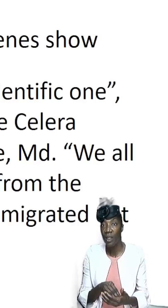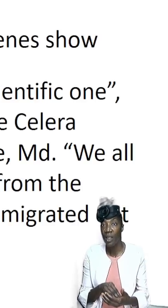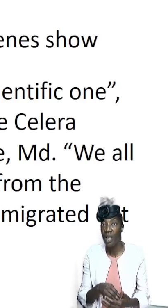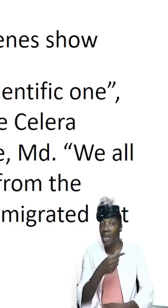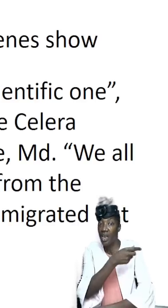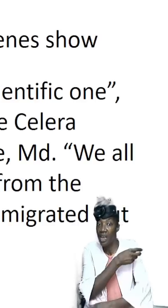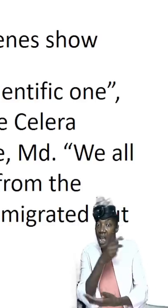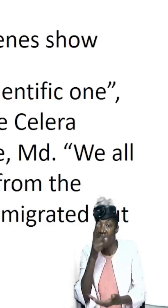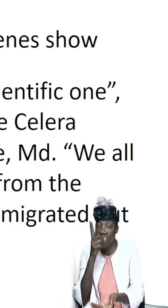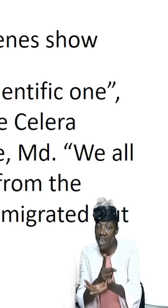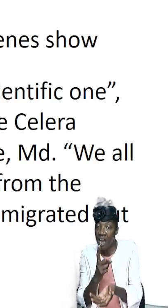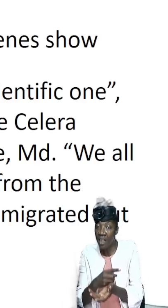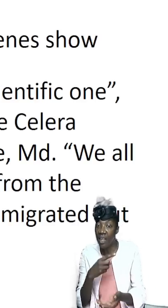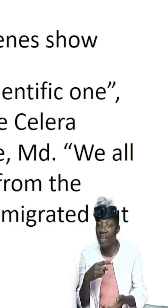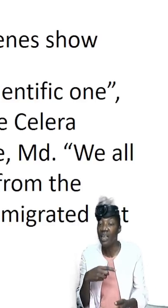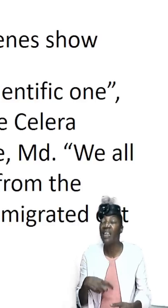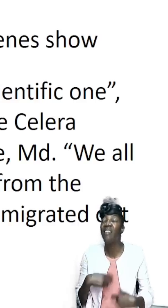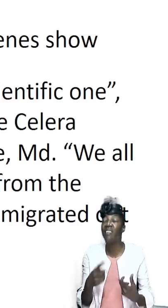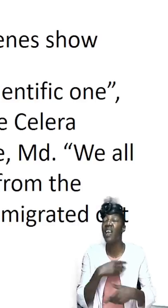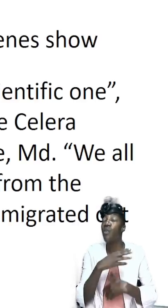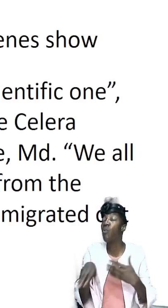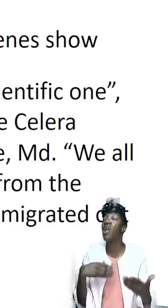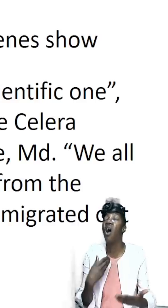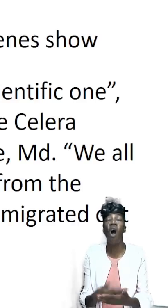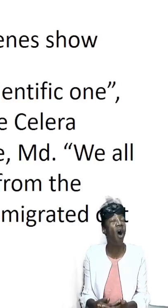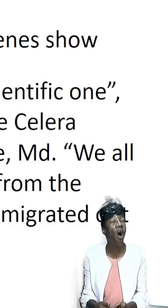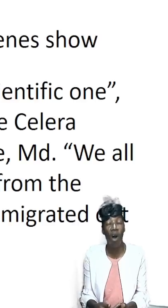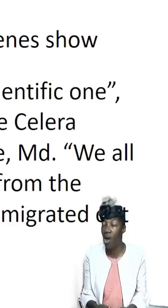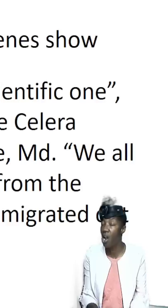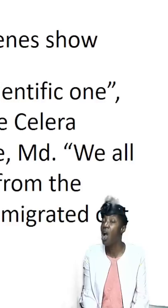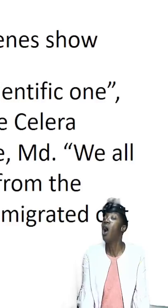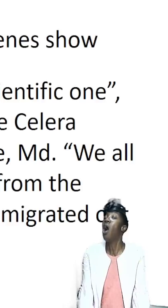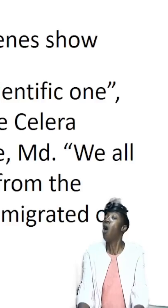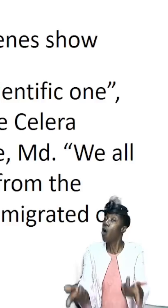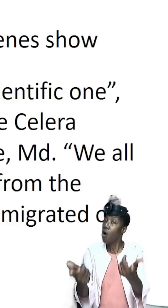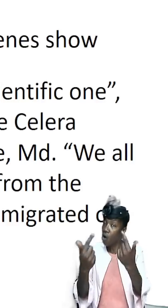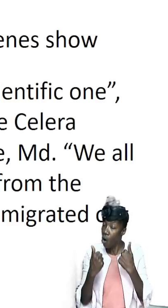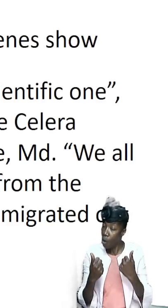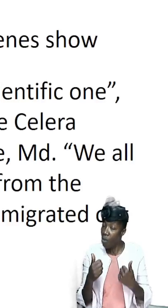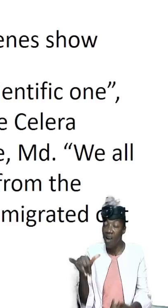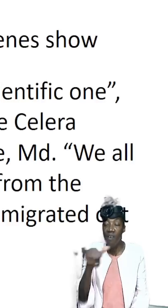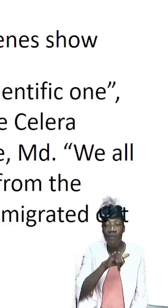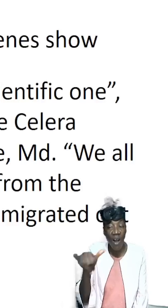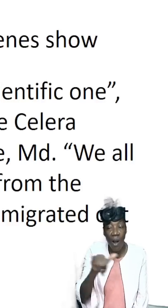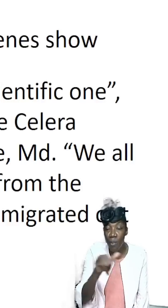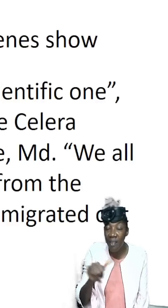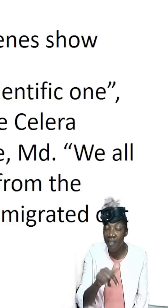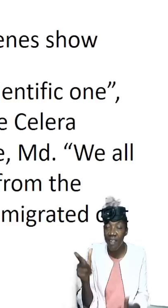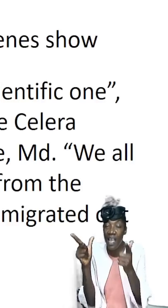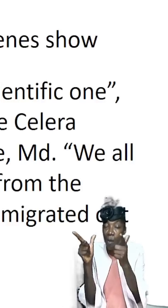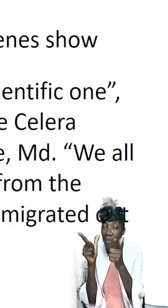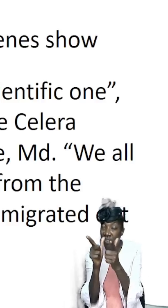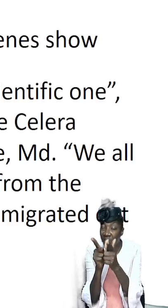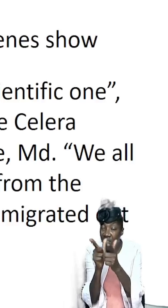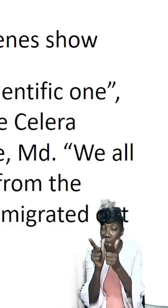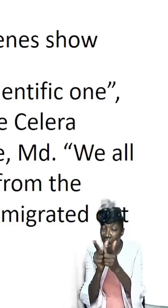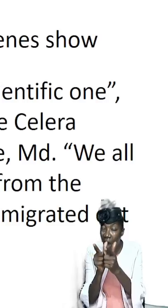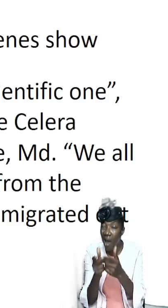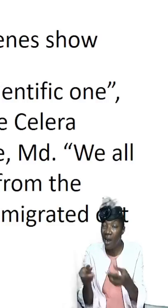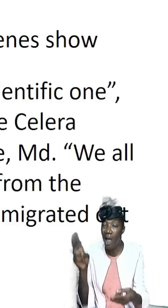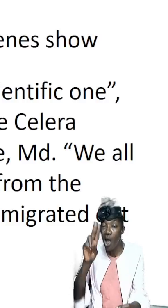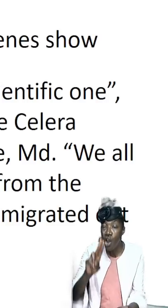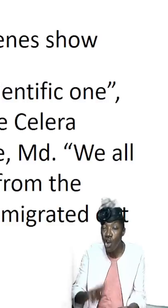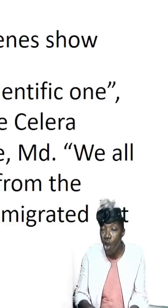evolved, who we are seeing now today, in the last 100,000 years, from the same small number of